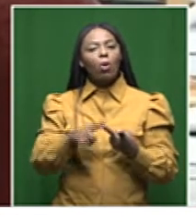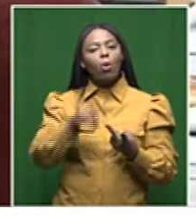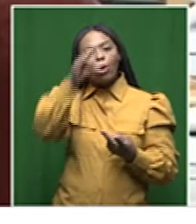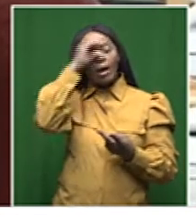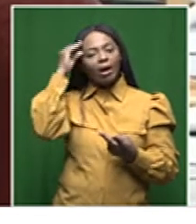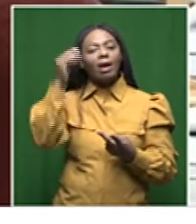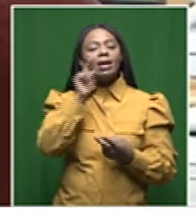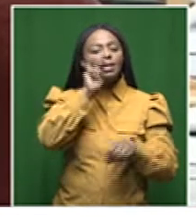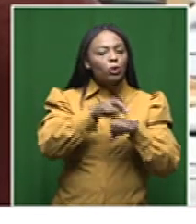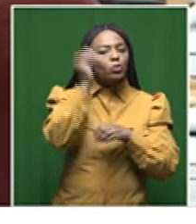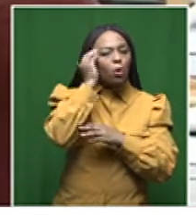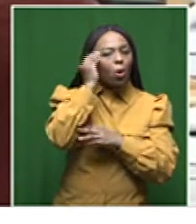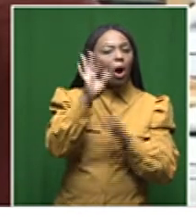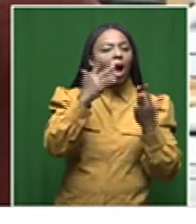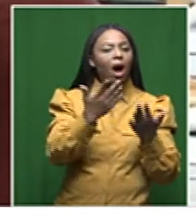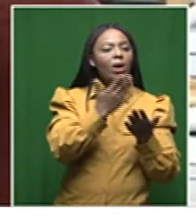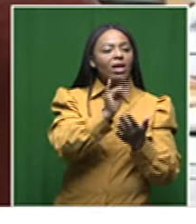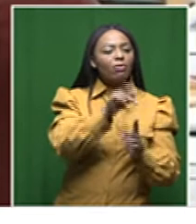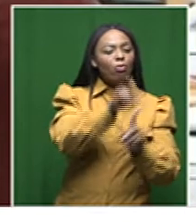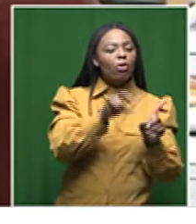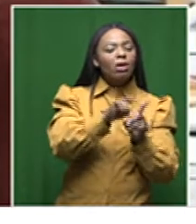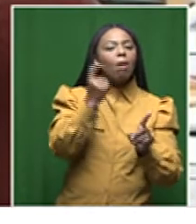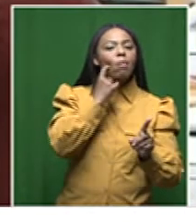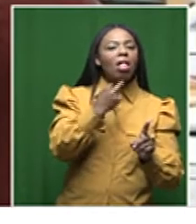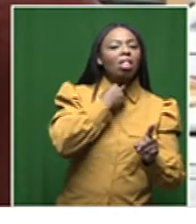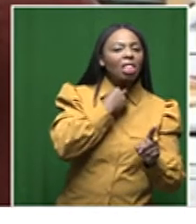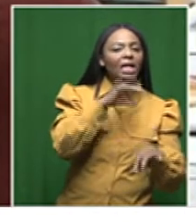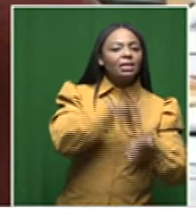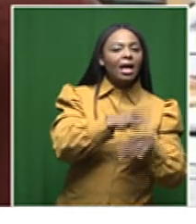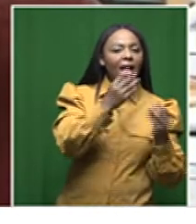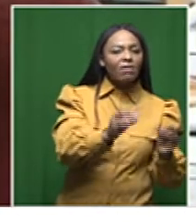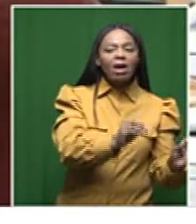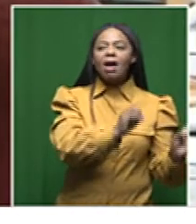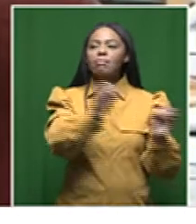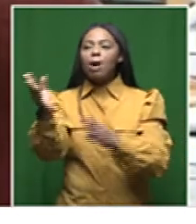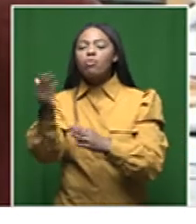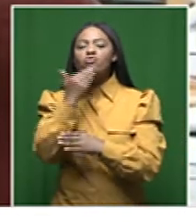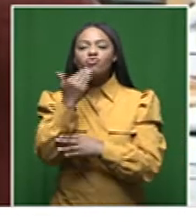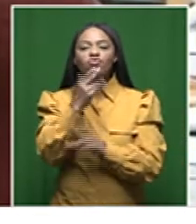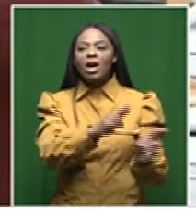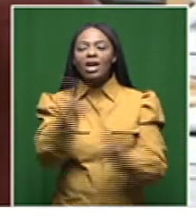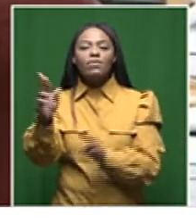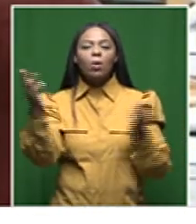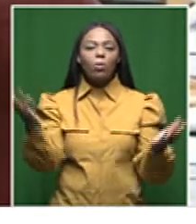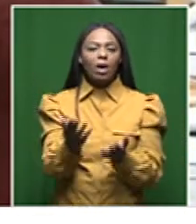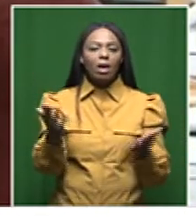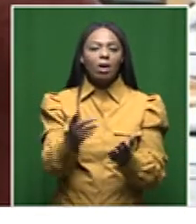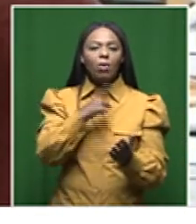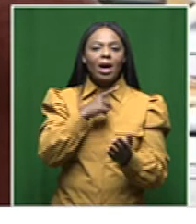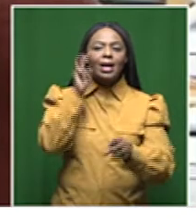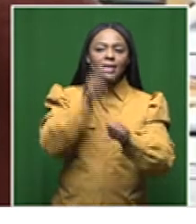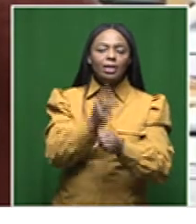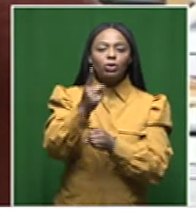exactly how to refer these patients. And we want to stop this delay in seeking the correct